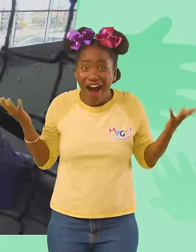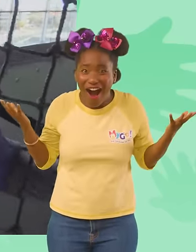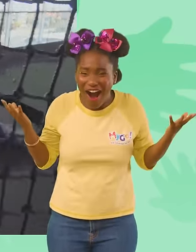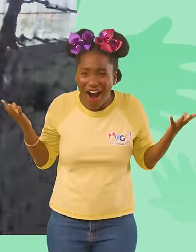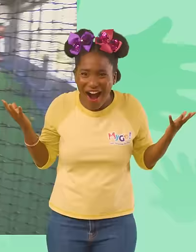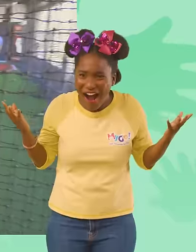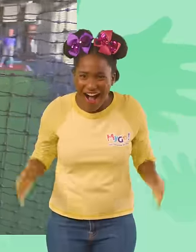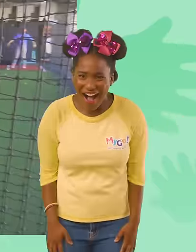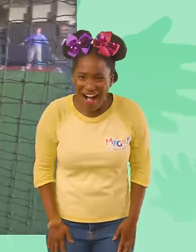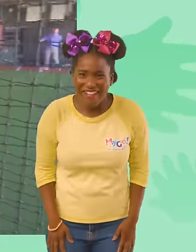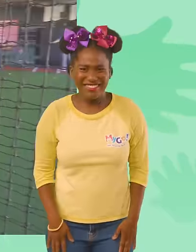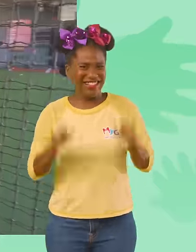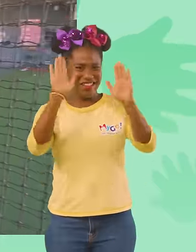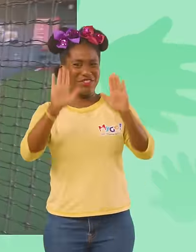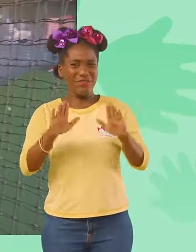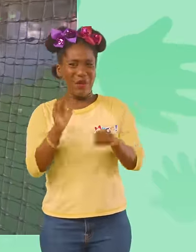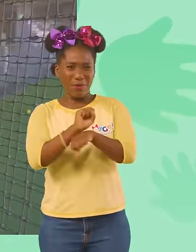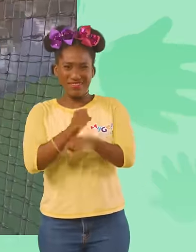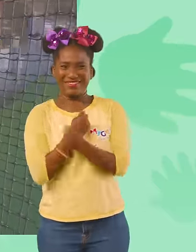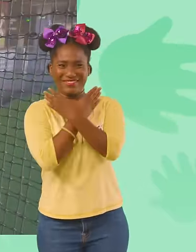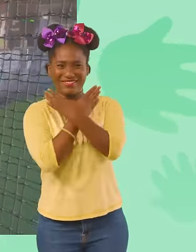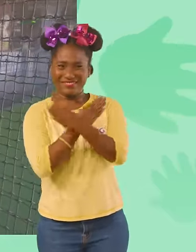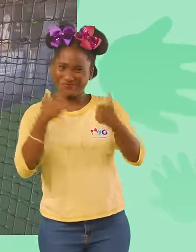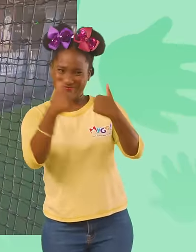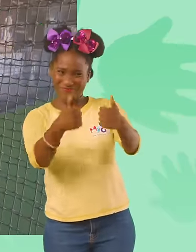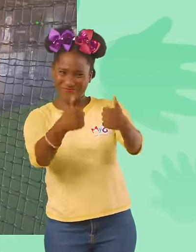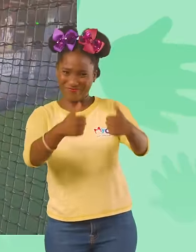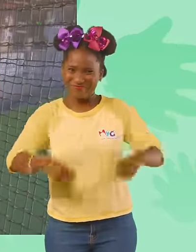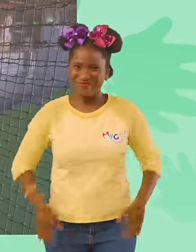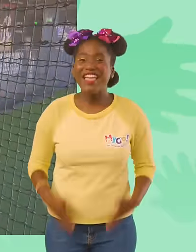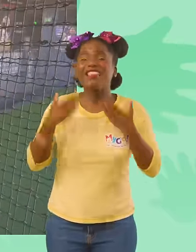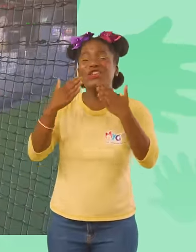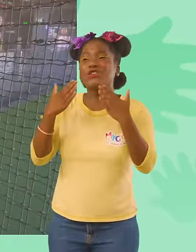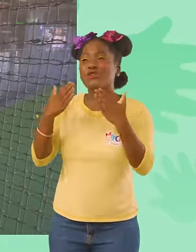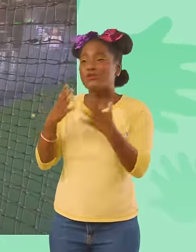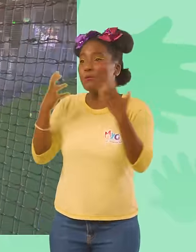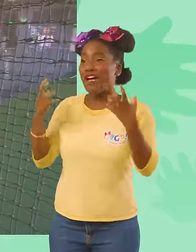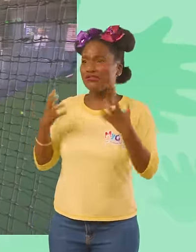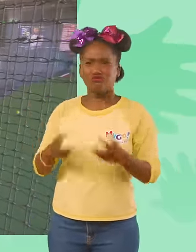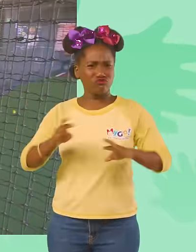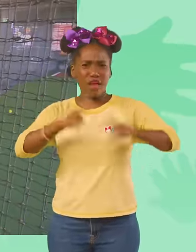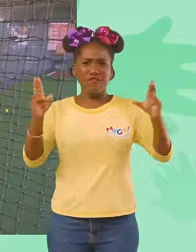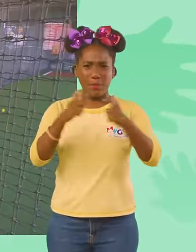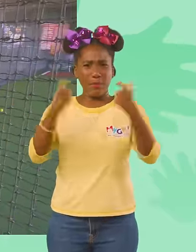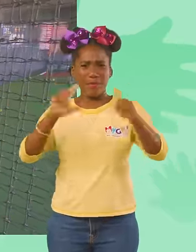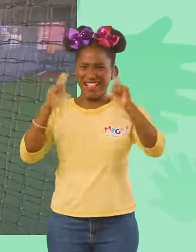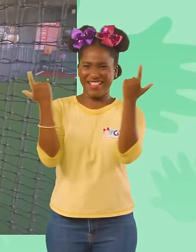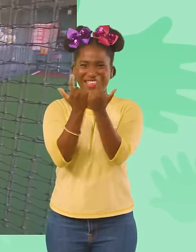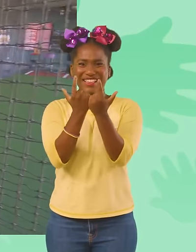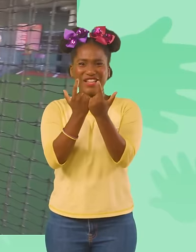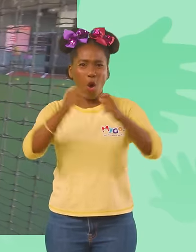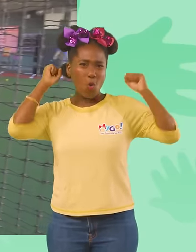Awesome! Great job, Blippi. Yeah, thank you so much. You're ready for the big leagues.